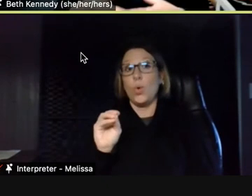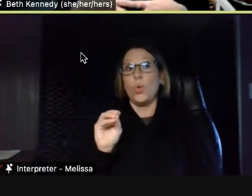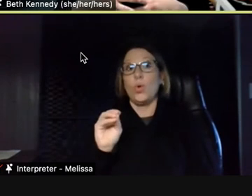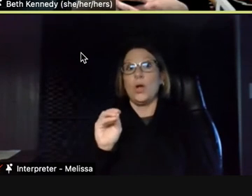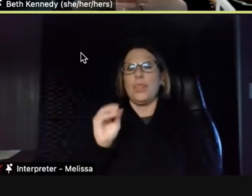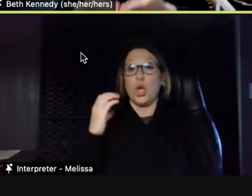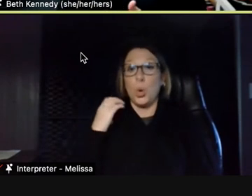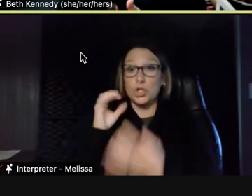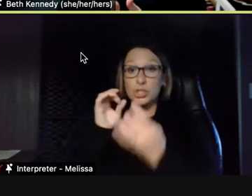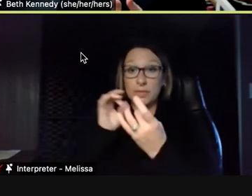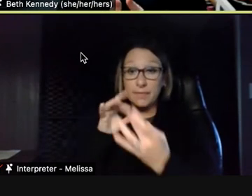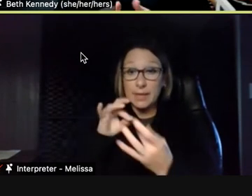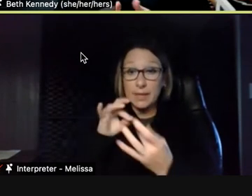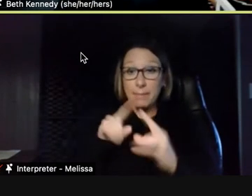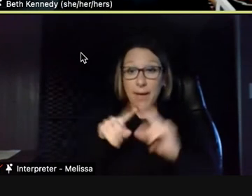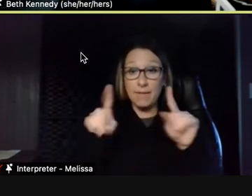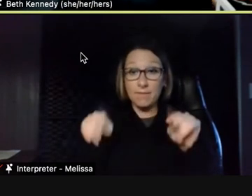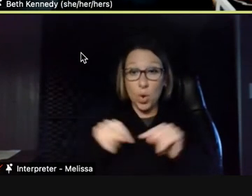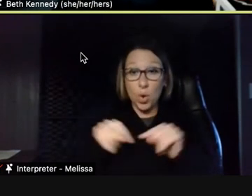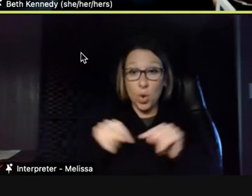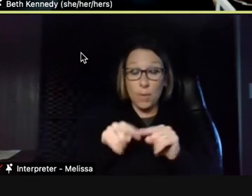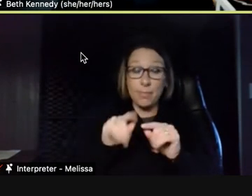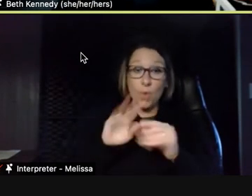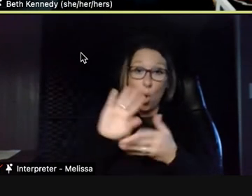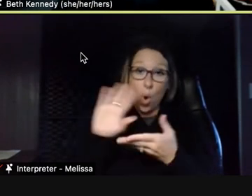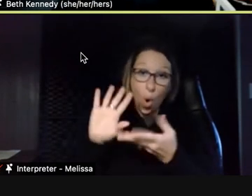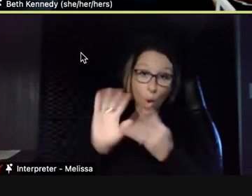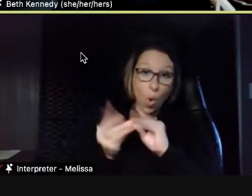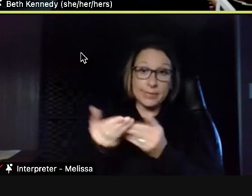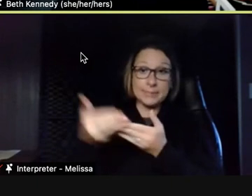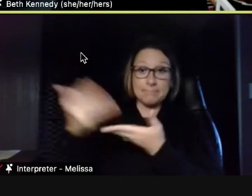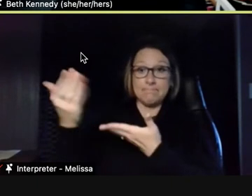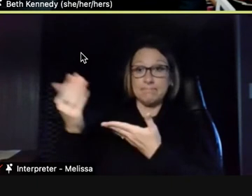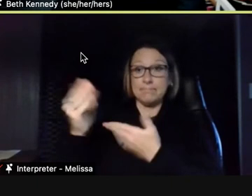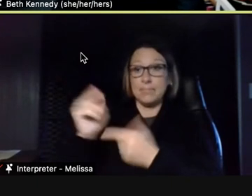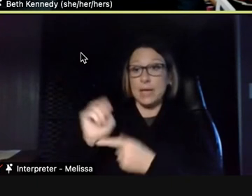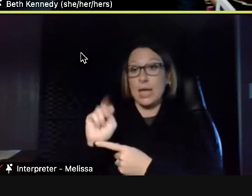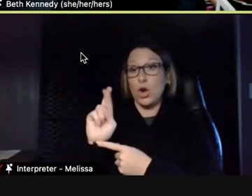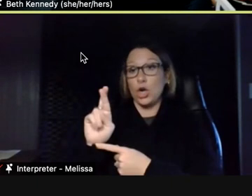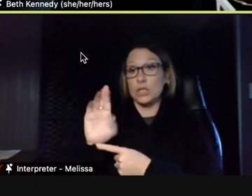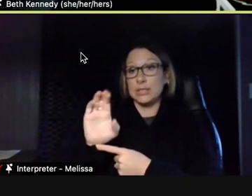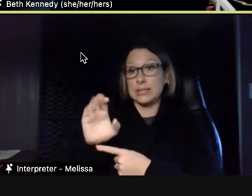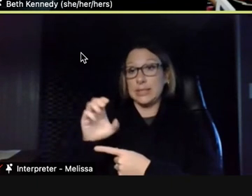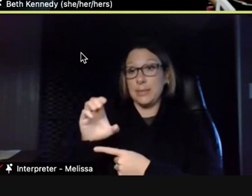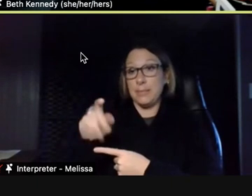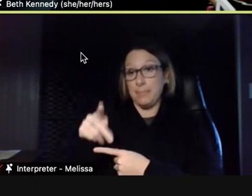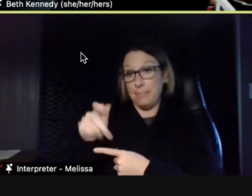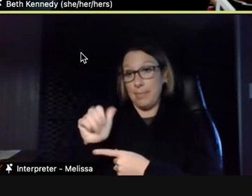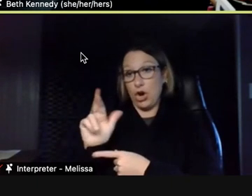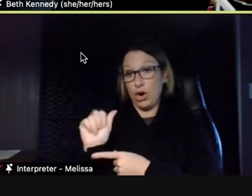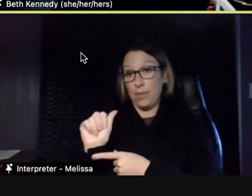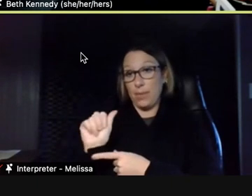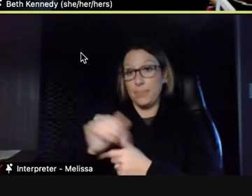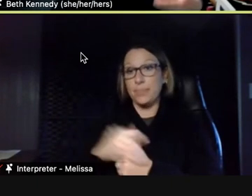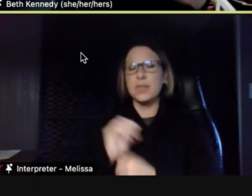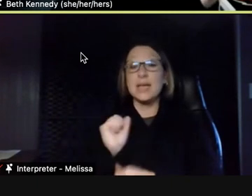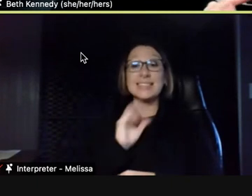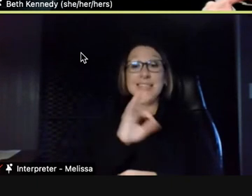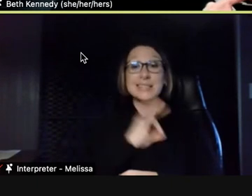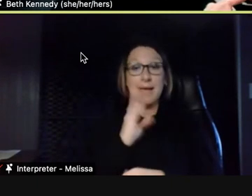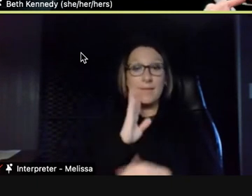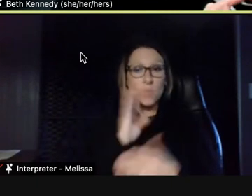forms, those get submitted to NRC Para. And the staff looks through the portfolio to make sure